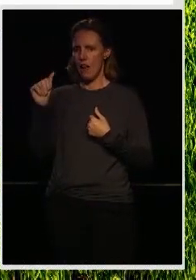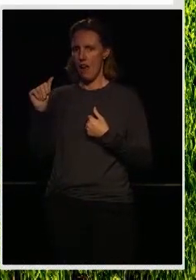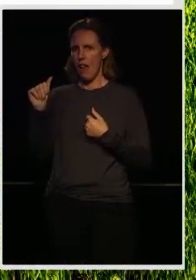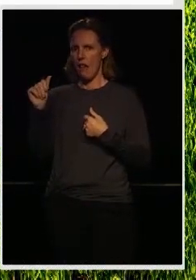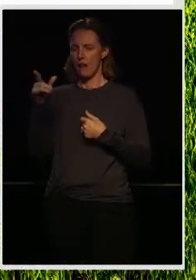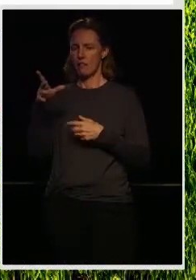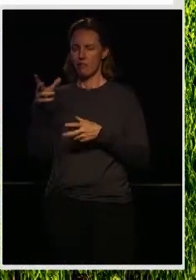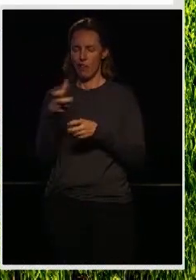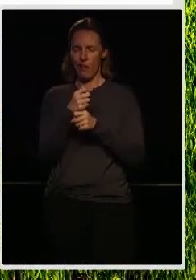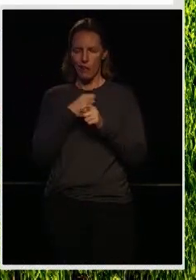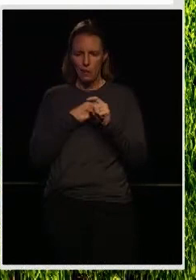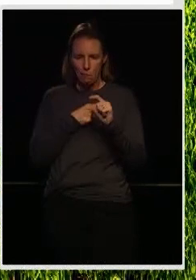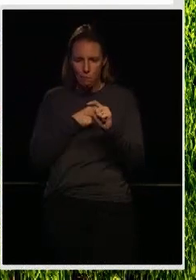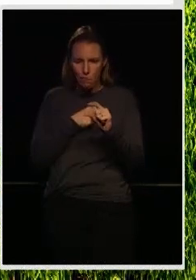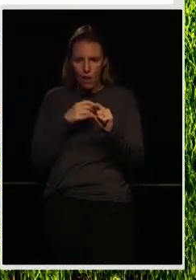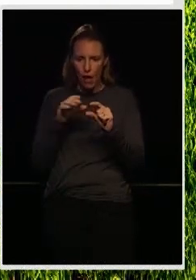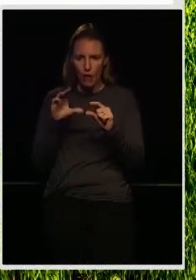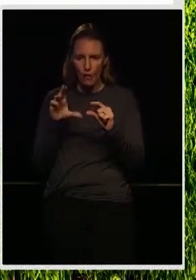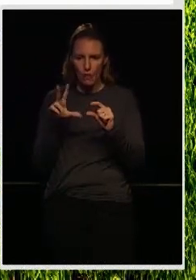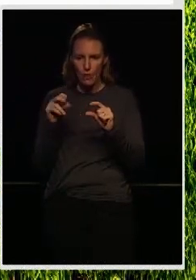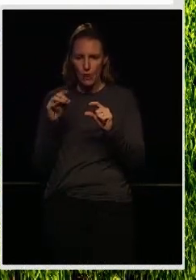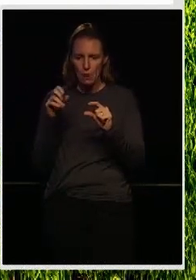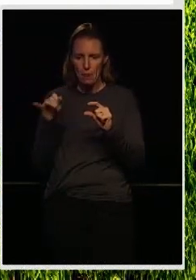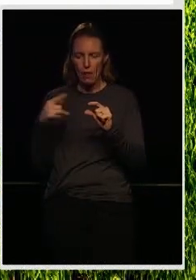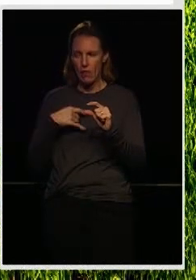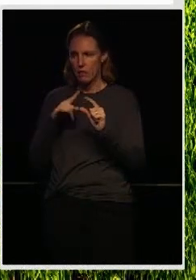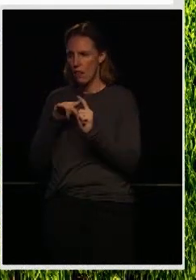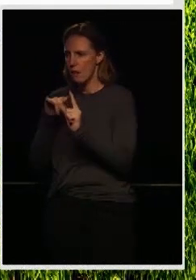little 30 ml milk sample, and run that in a